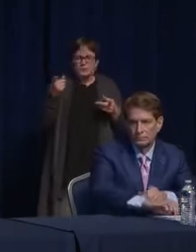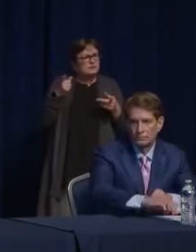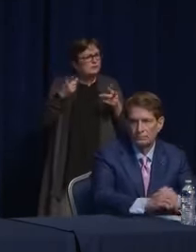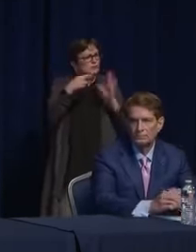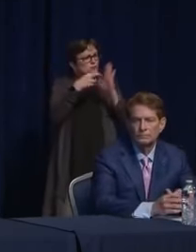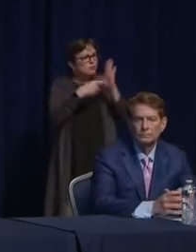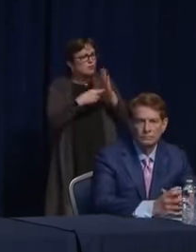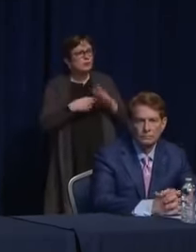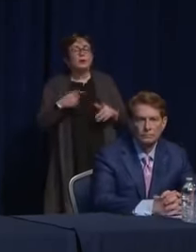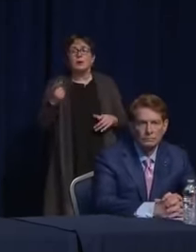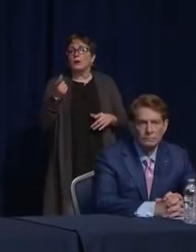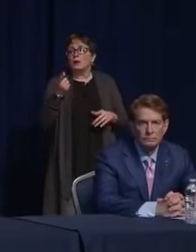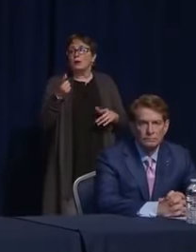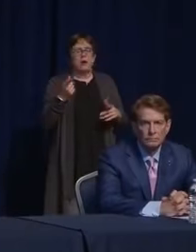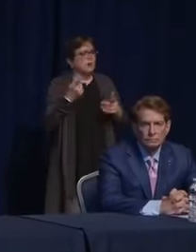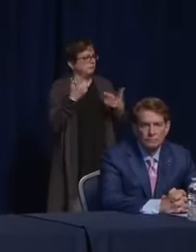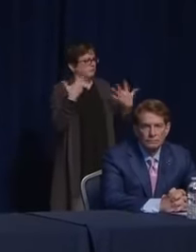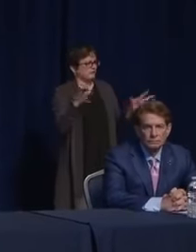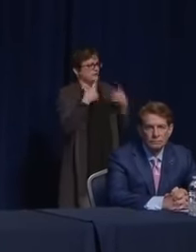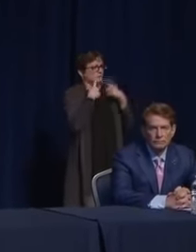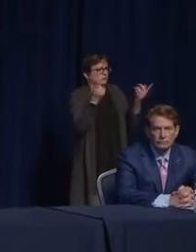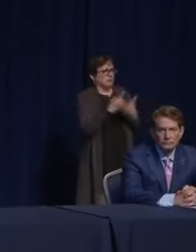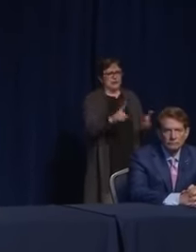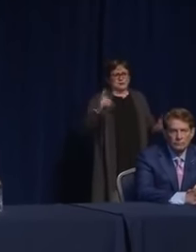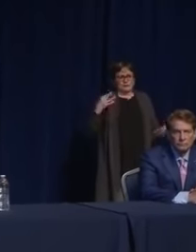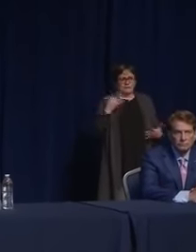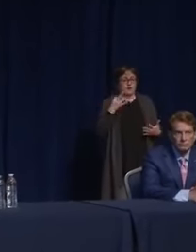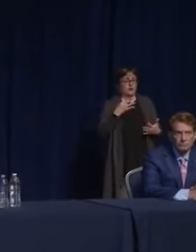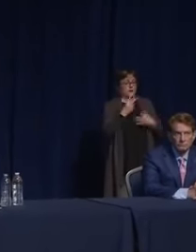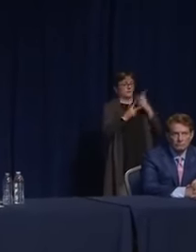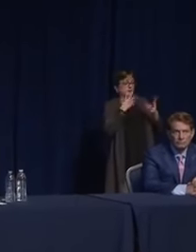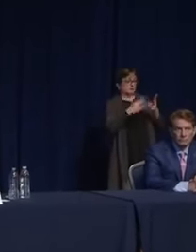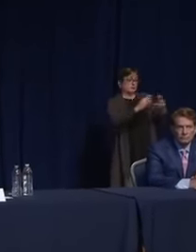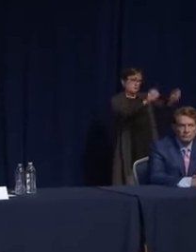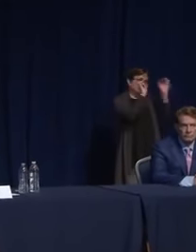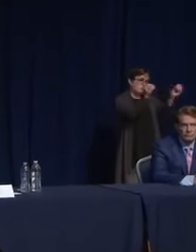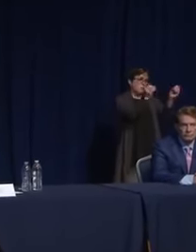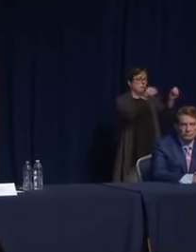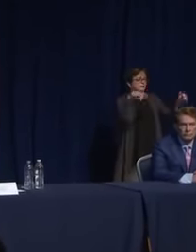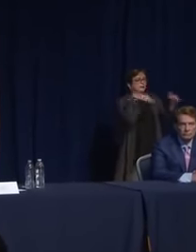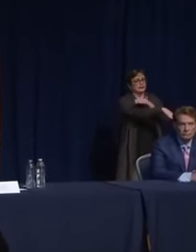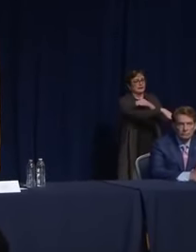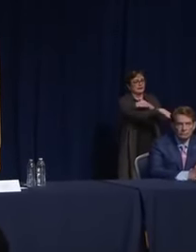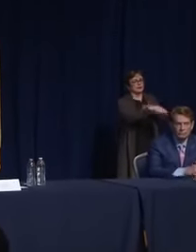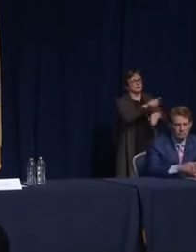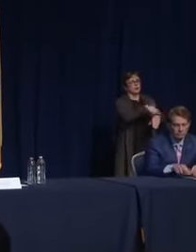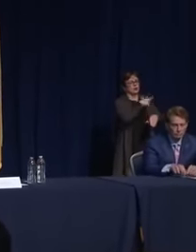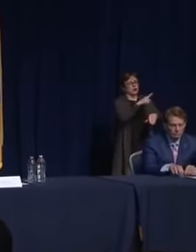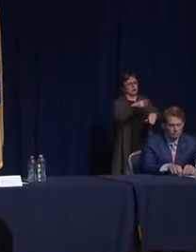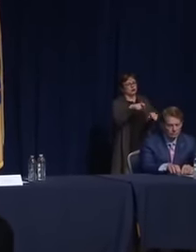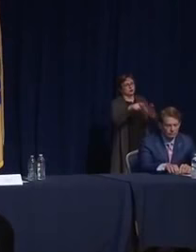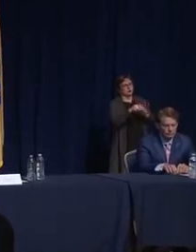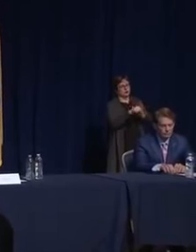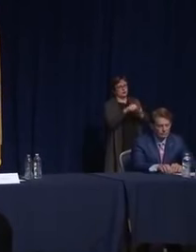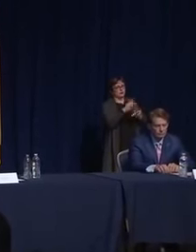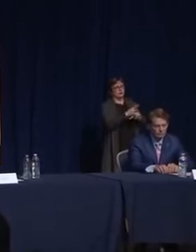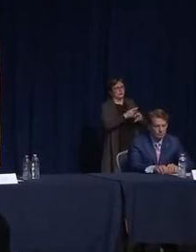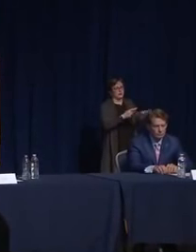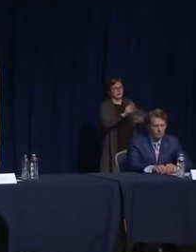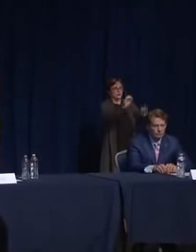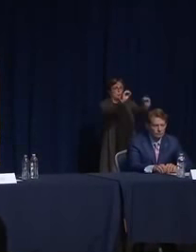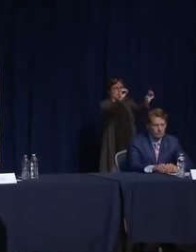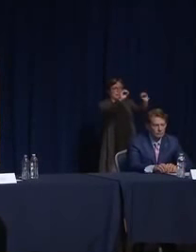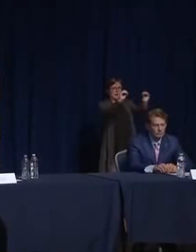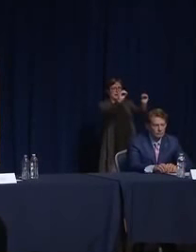no visitors can enter a long-term care facility. The only exception is